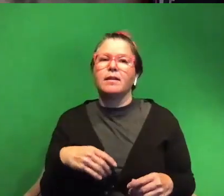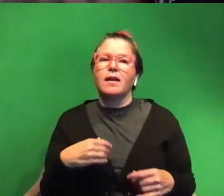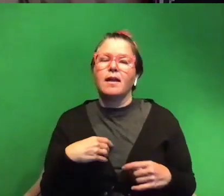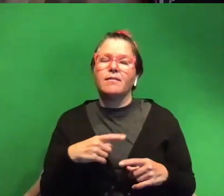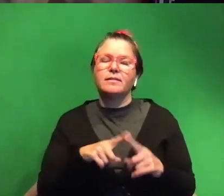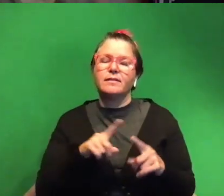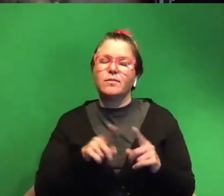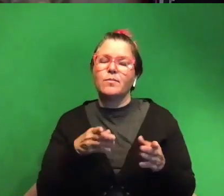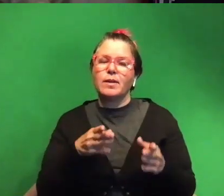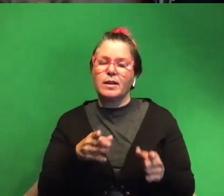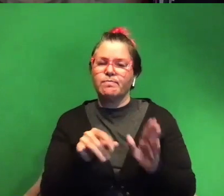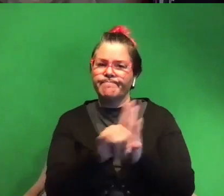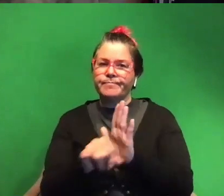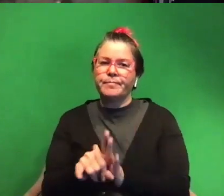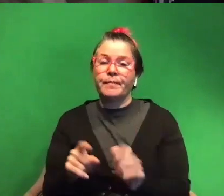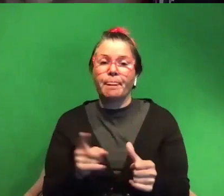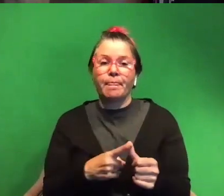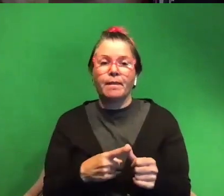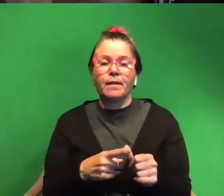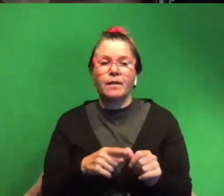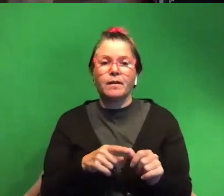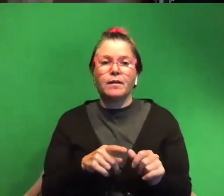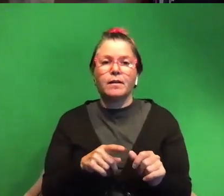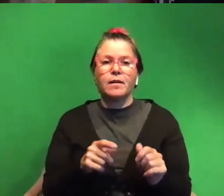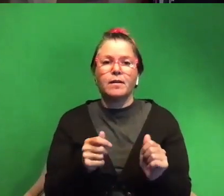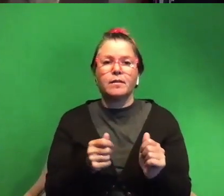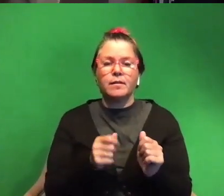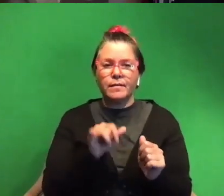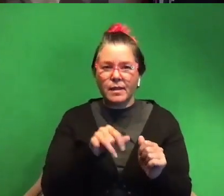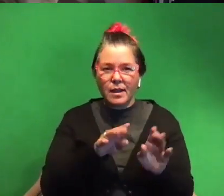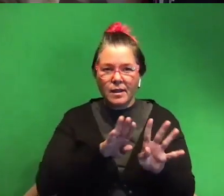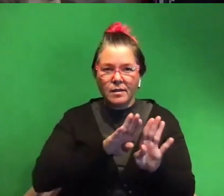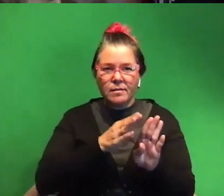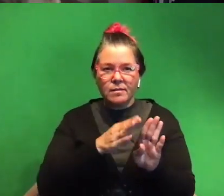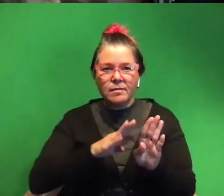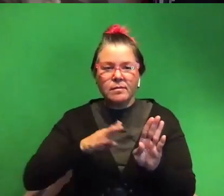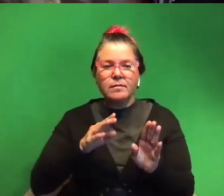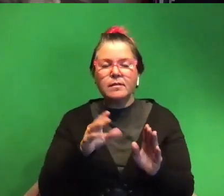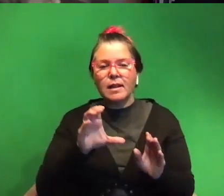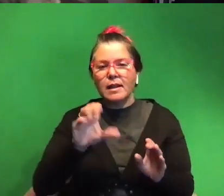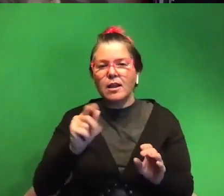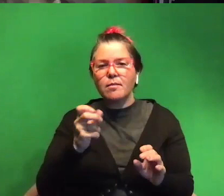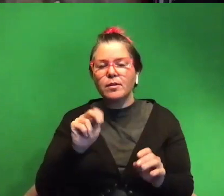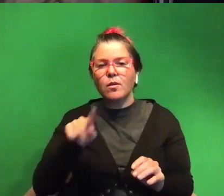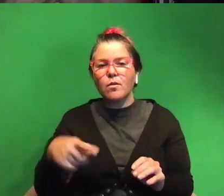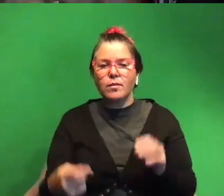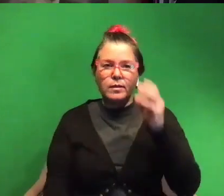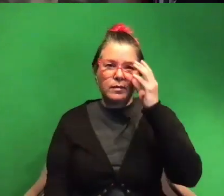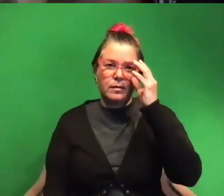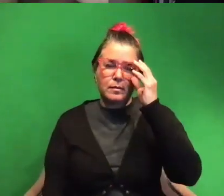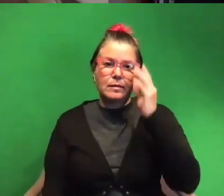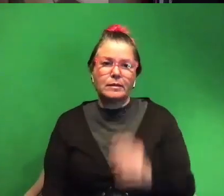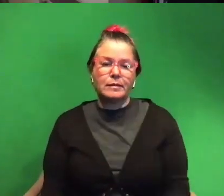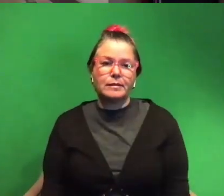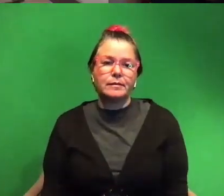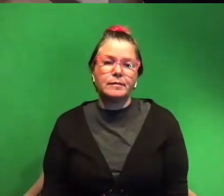apart. First, it has sort of this more plating in the Caribbean only. This would be differentiating this